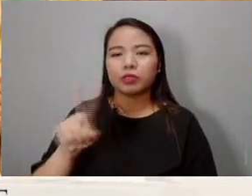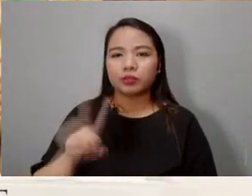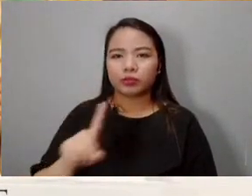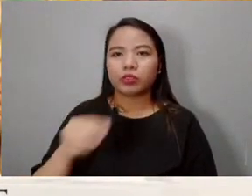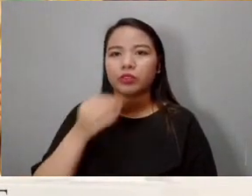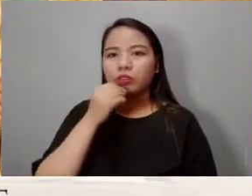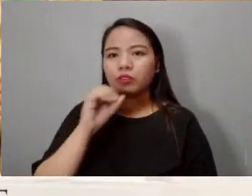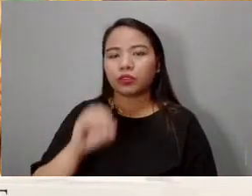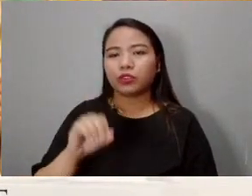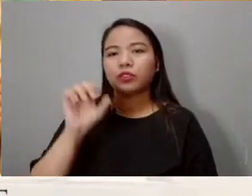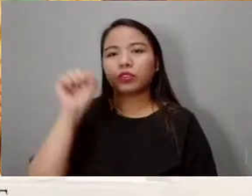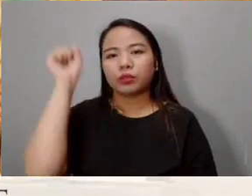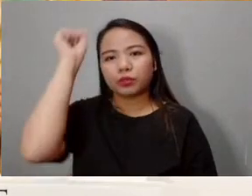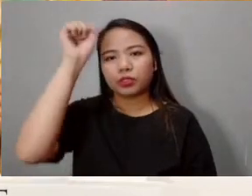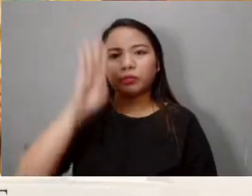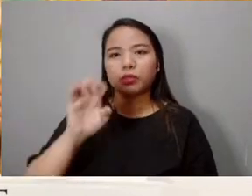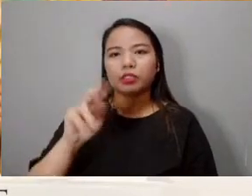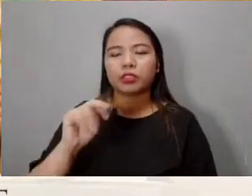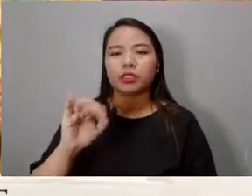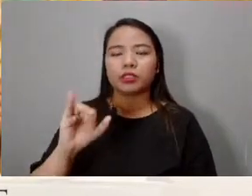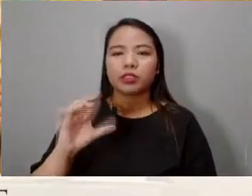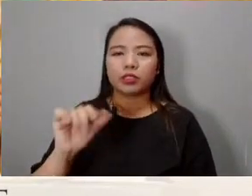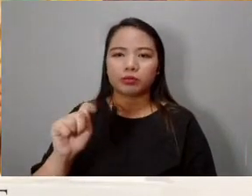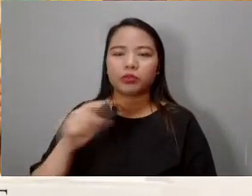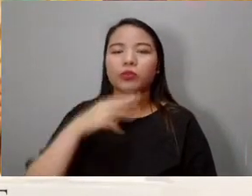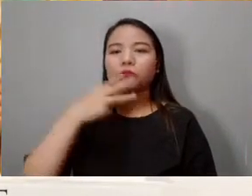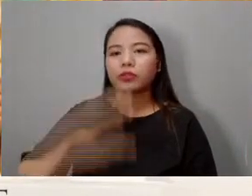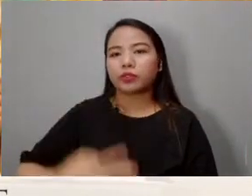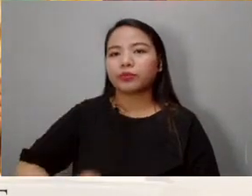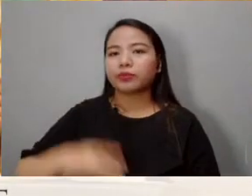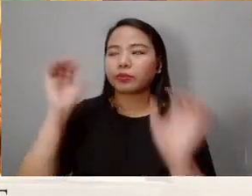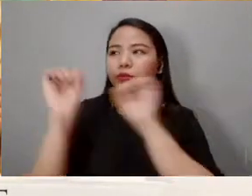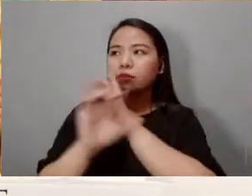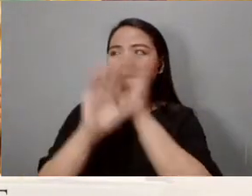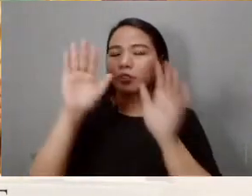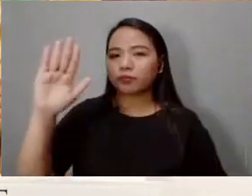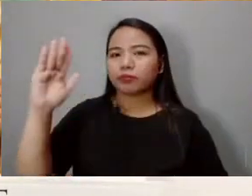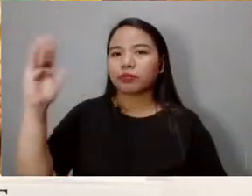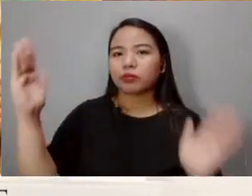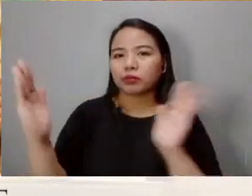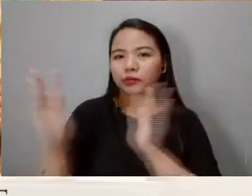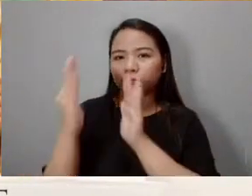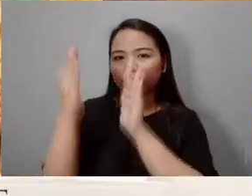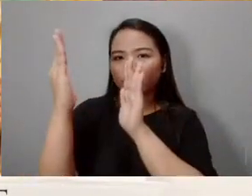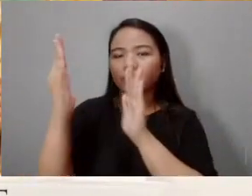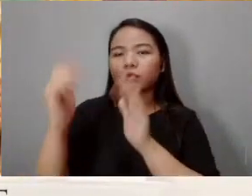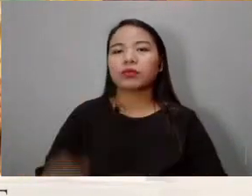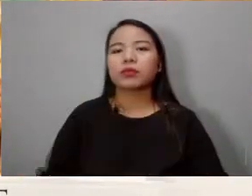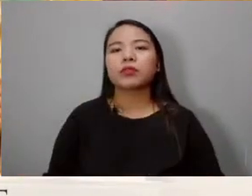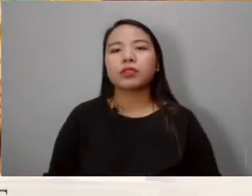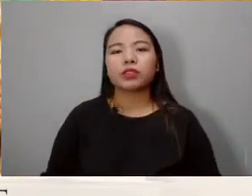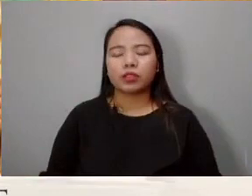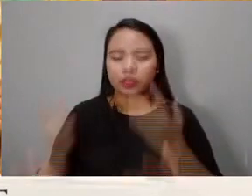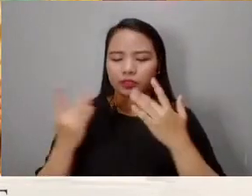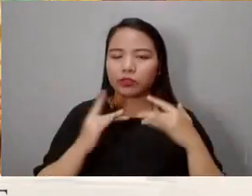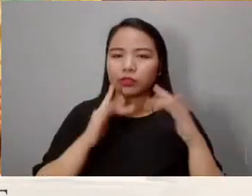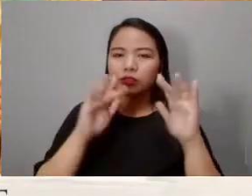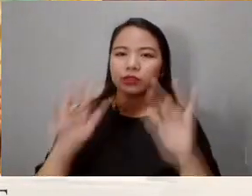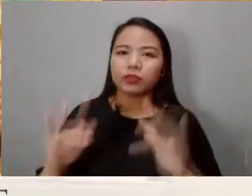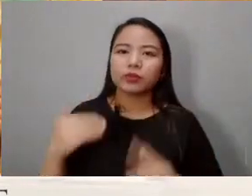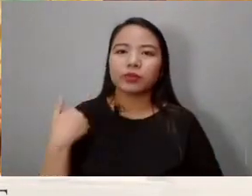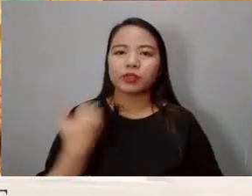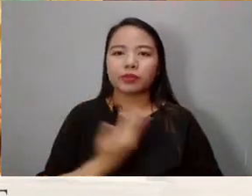Benedict. Welcome them into the light of your face. Have mercy on us all, we